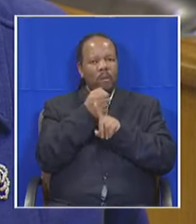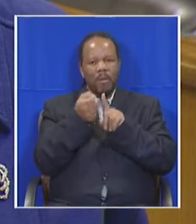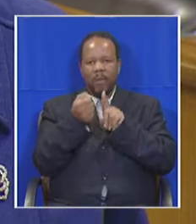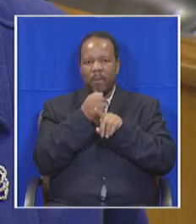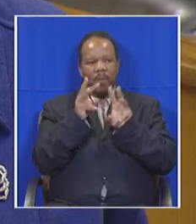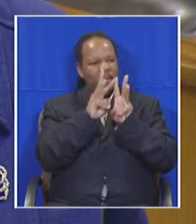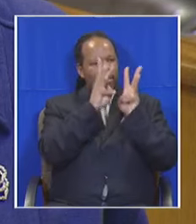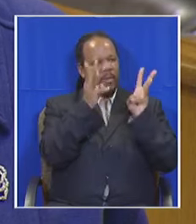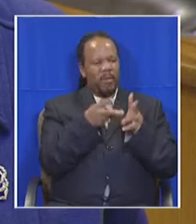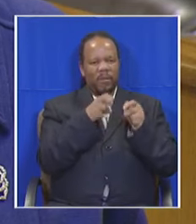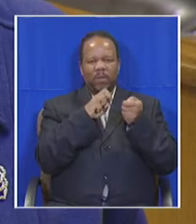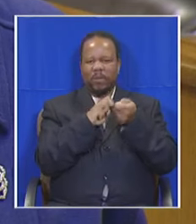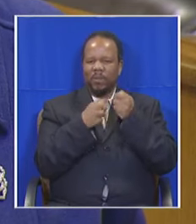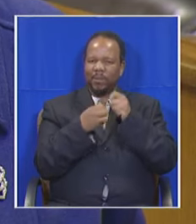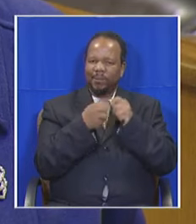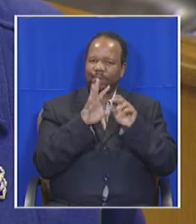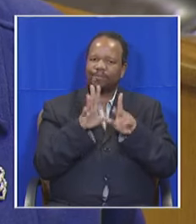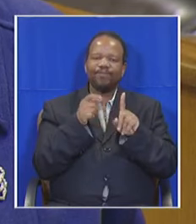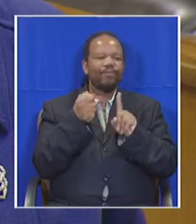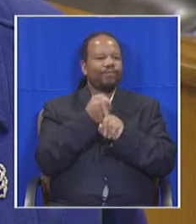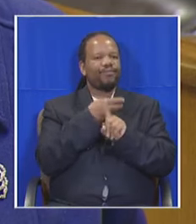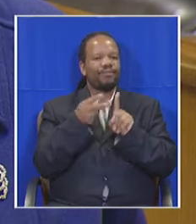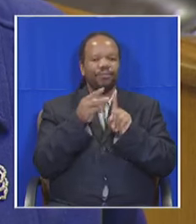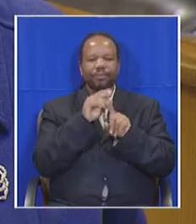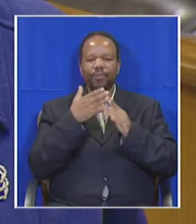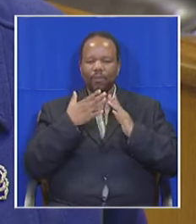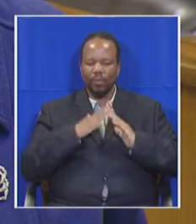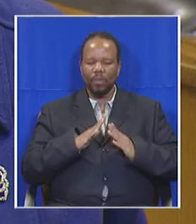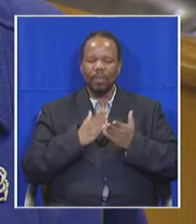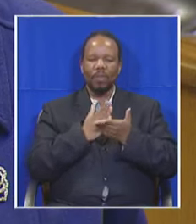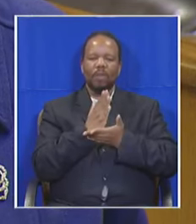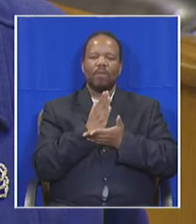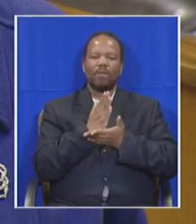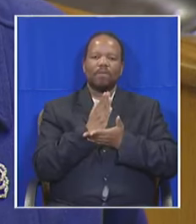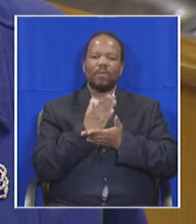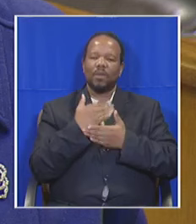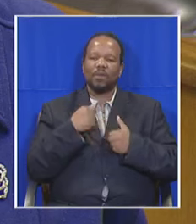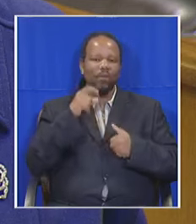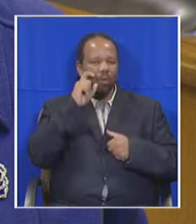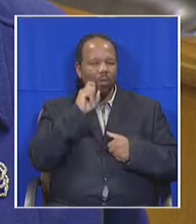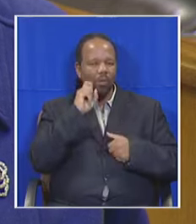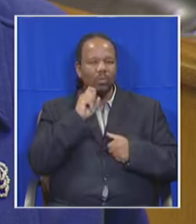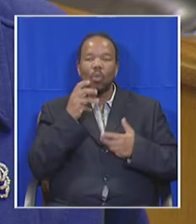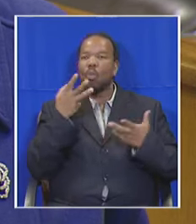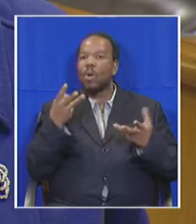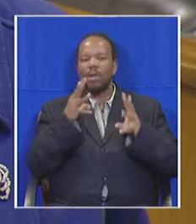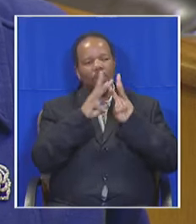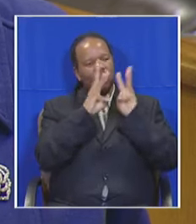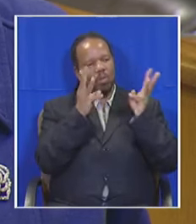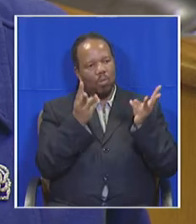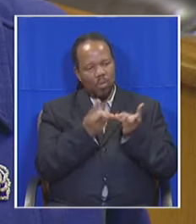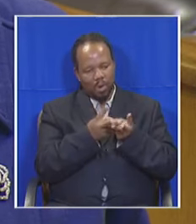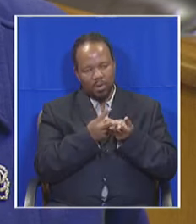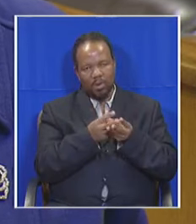which affects the health and human rights of millions of older persons around the world, and an issue